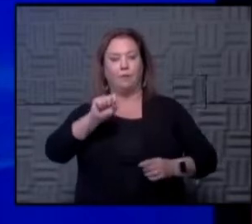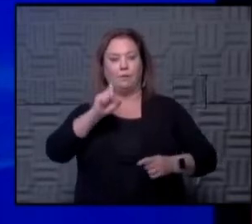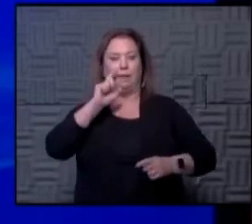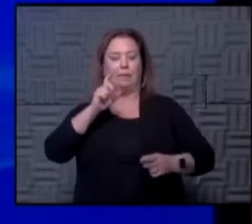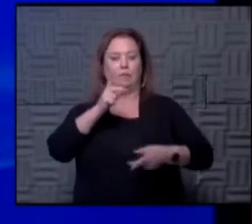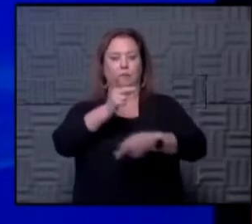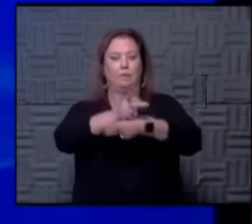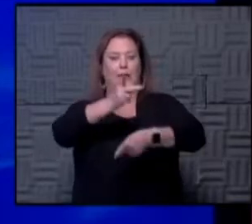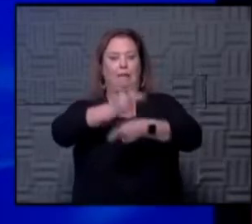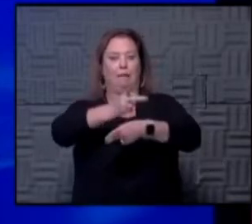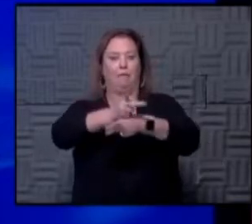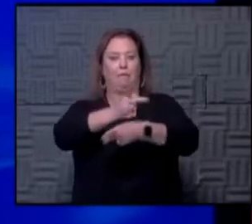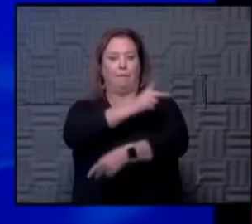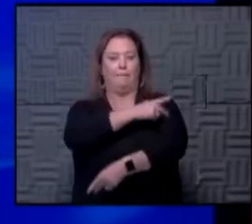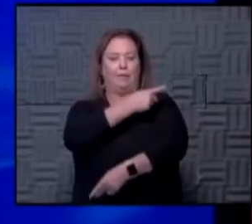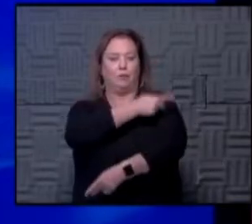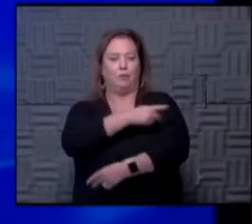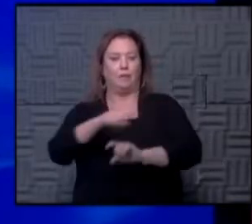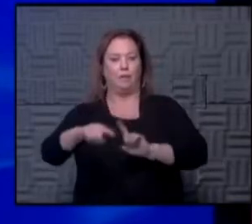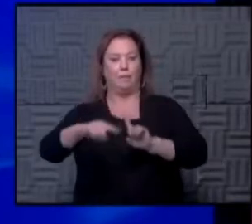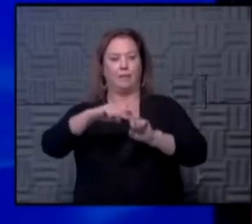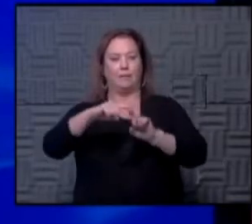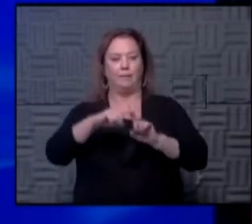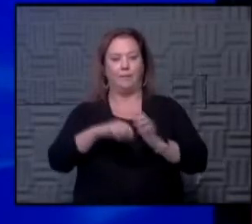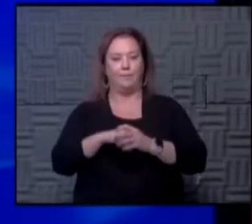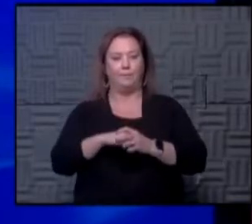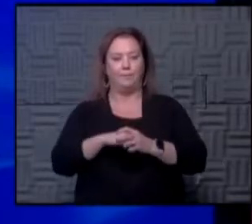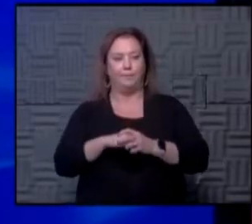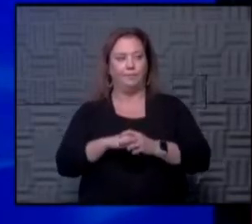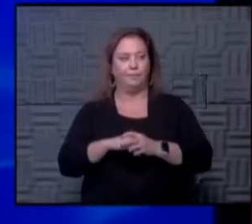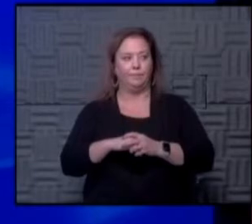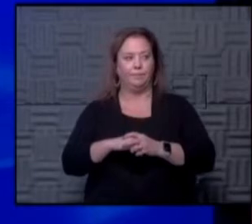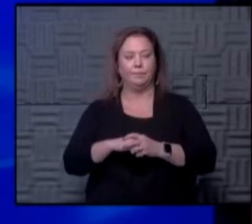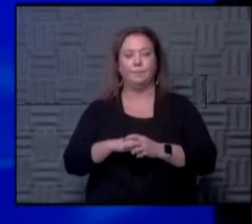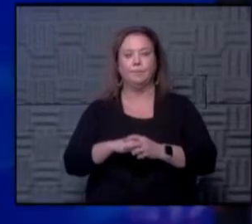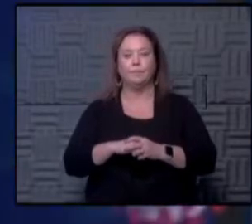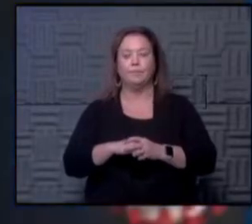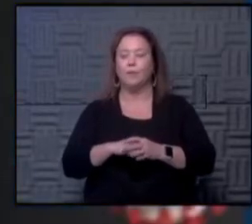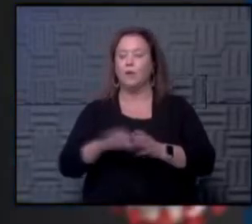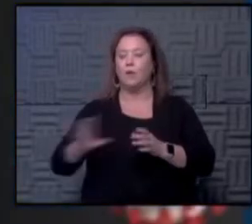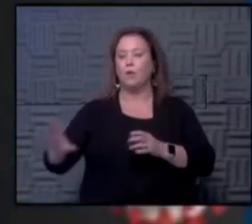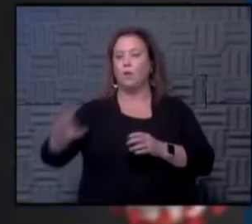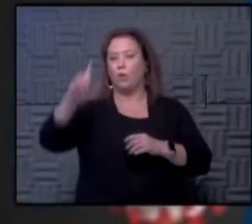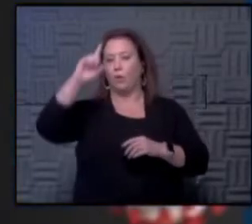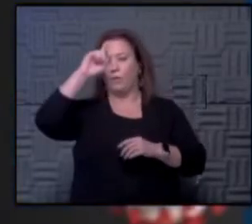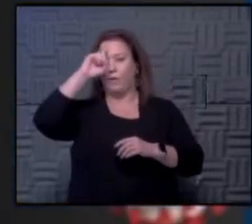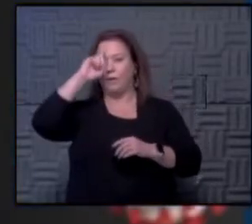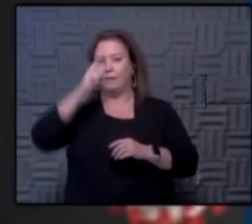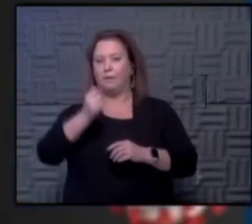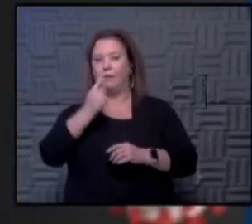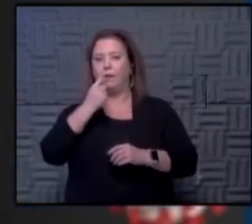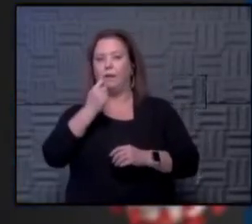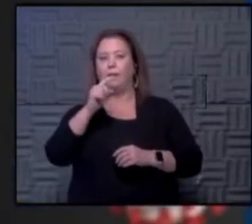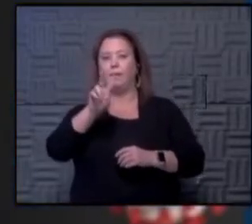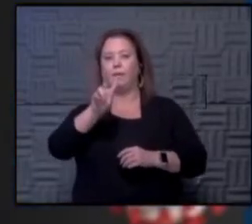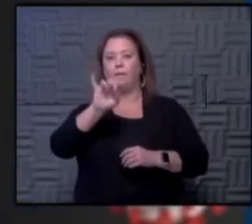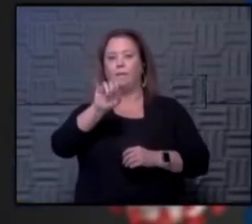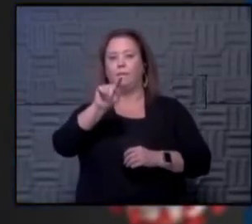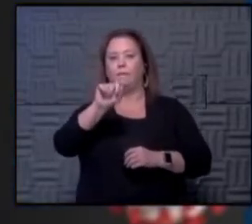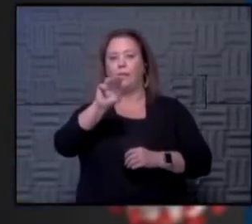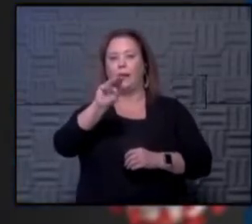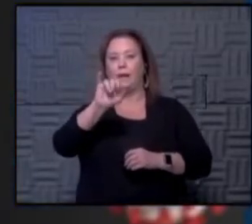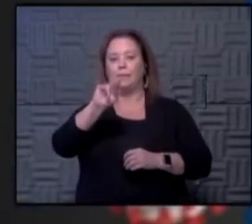of positive patients. Final question for today. What are your thoughts on taking vitamins to protect